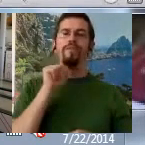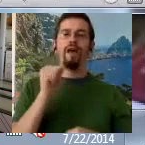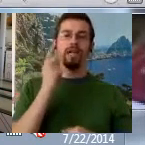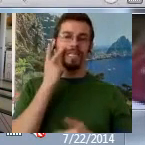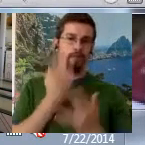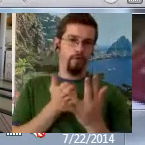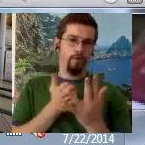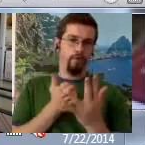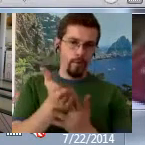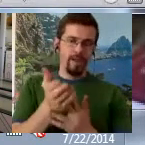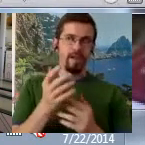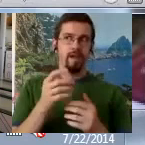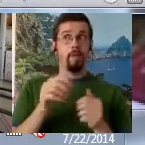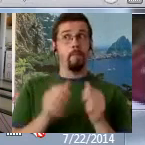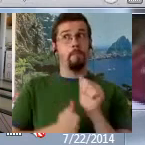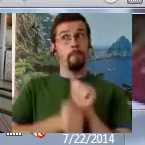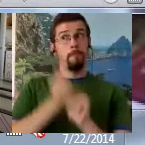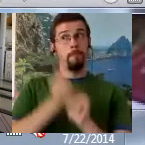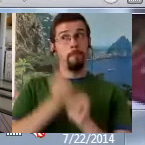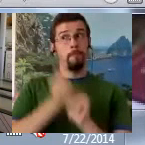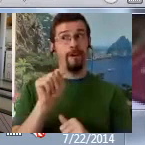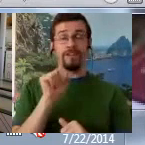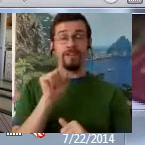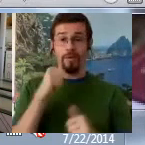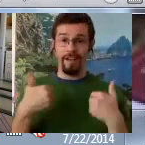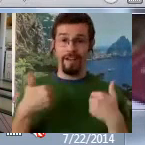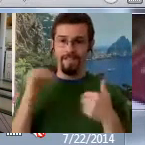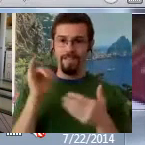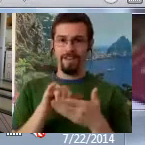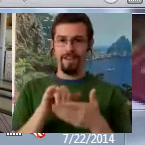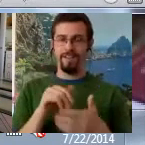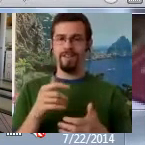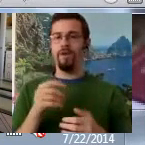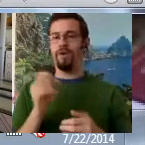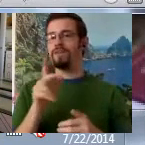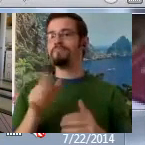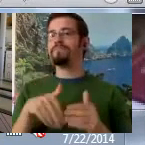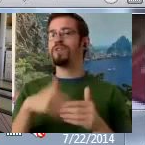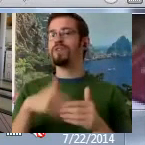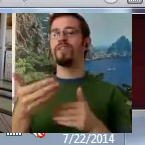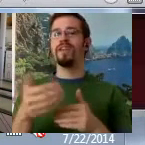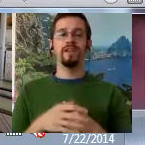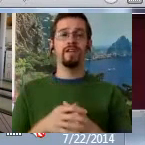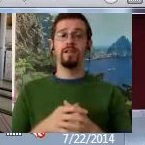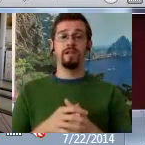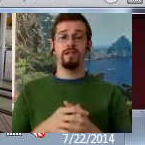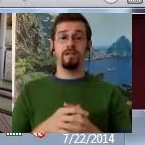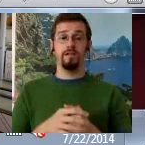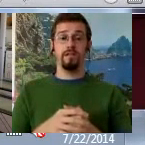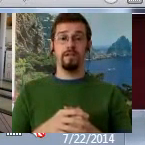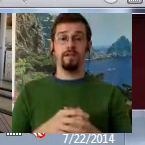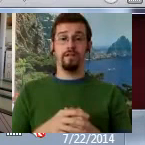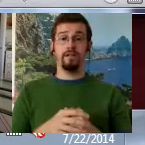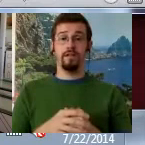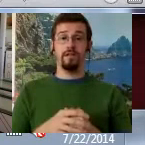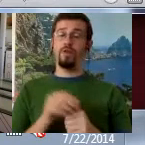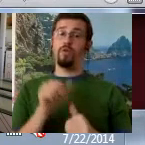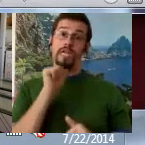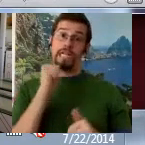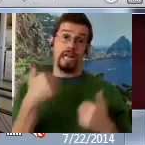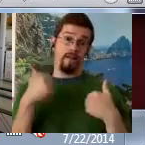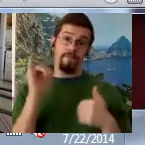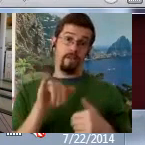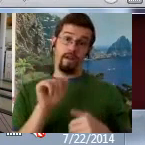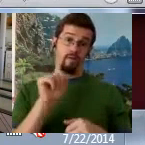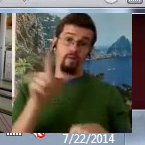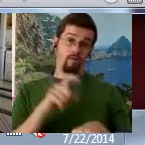that is that other fonts just don't have that, right? Okay, go on to your next screen. I'll be quiet. Yeah, no, we didn't have that all the time either. In the